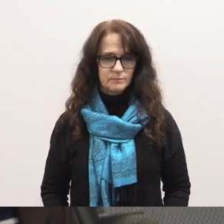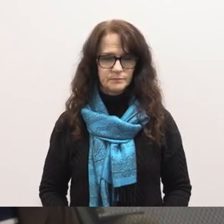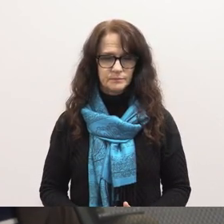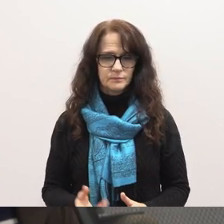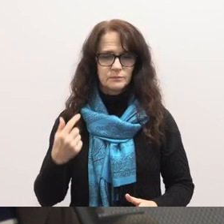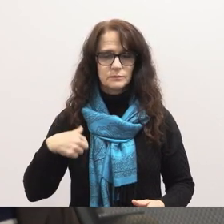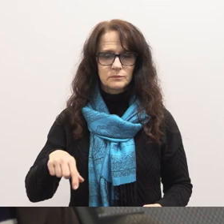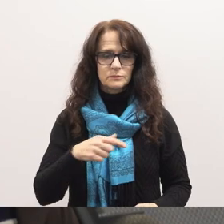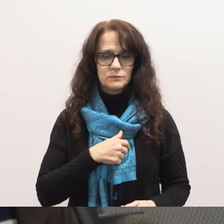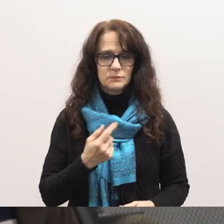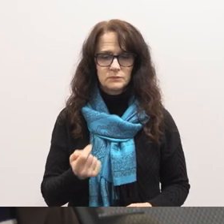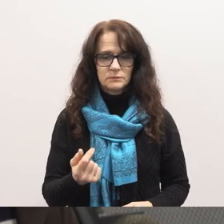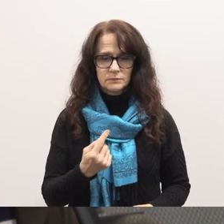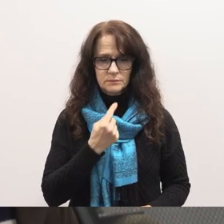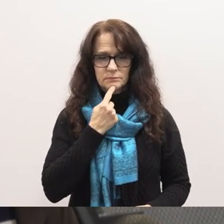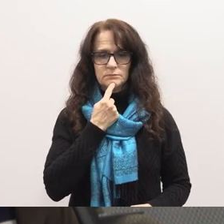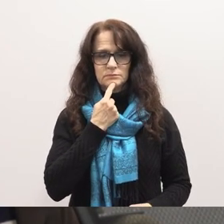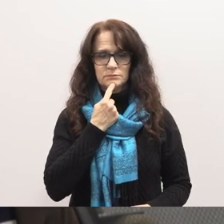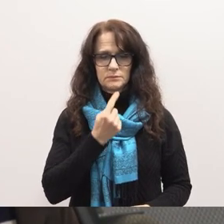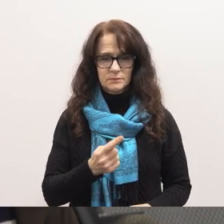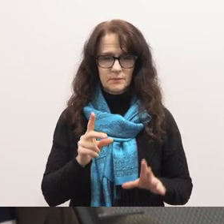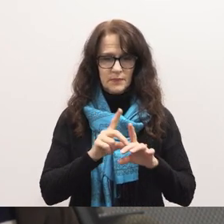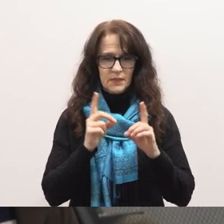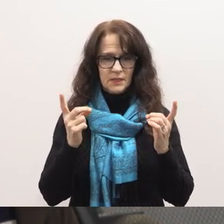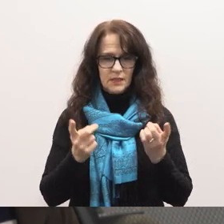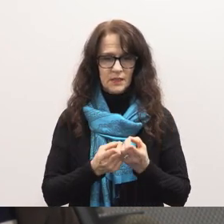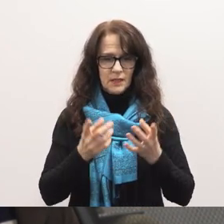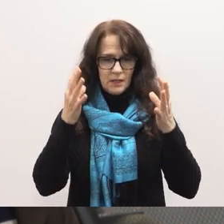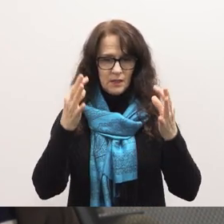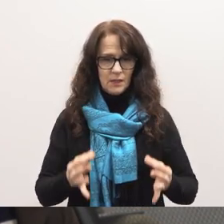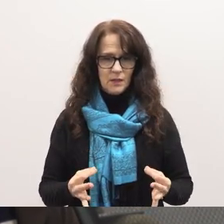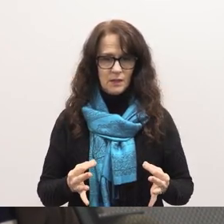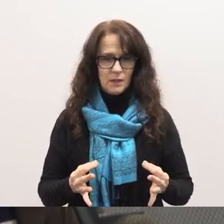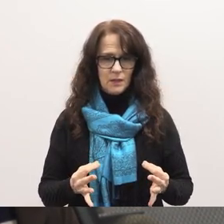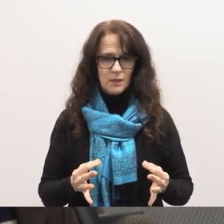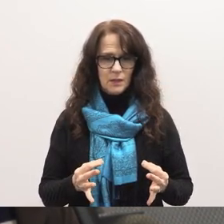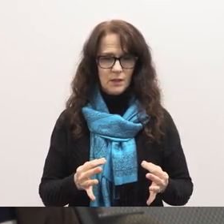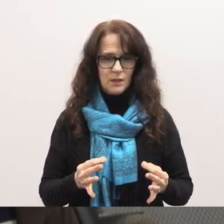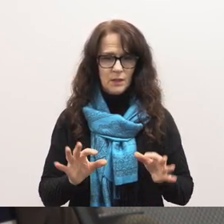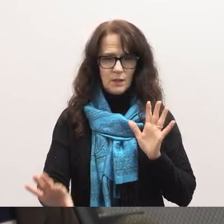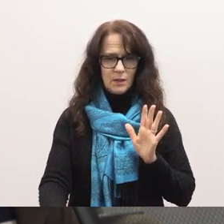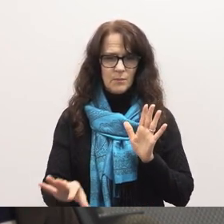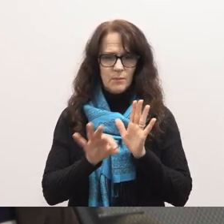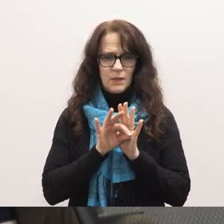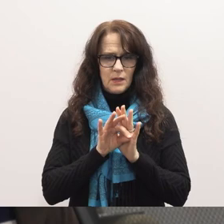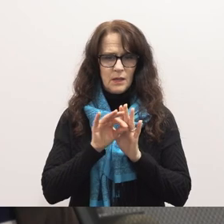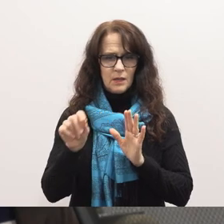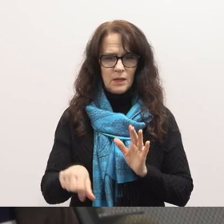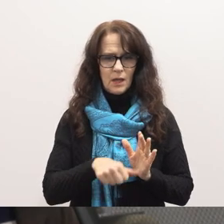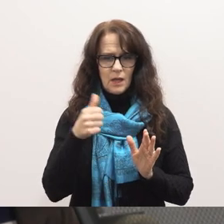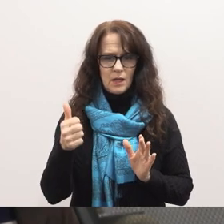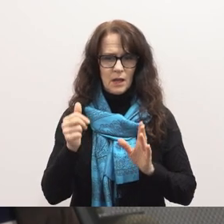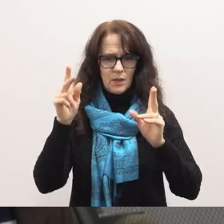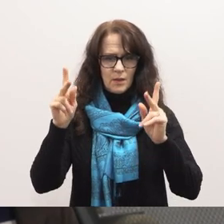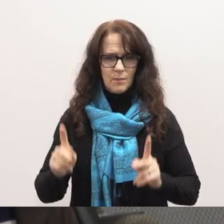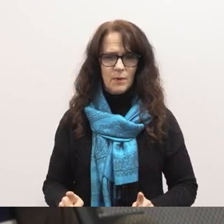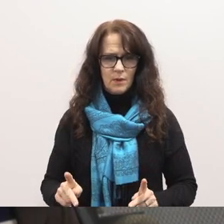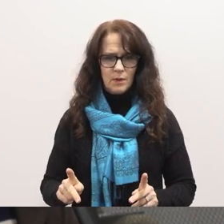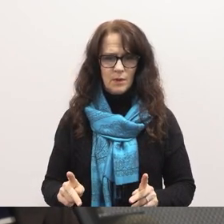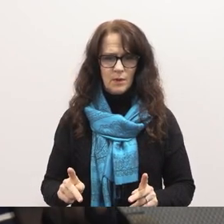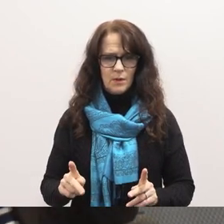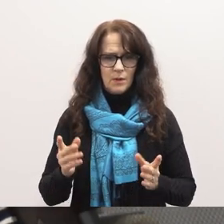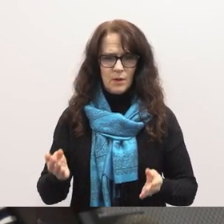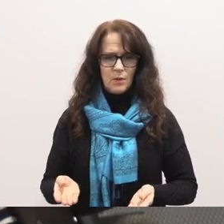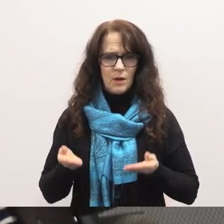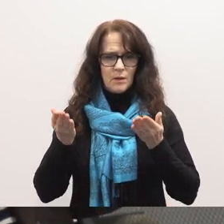are kind of disappointed that the district has decided to go with another person to